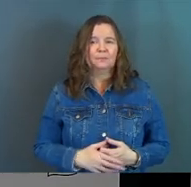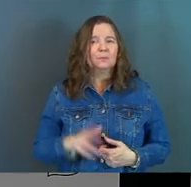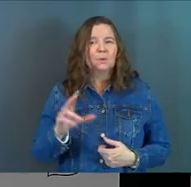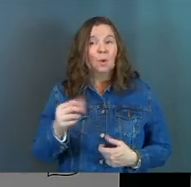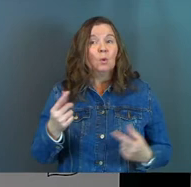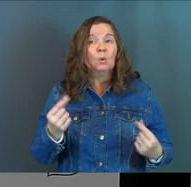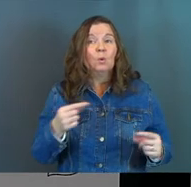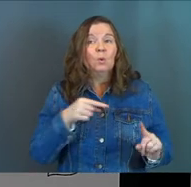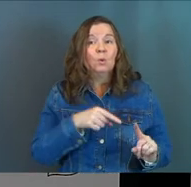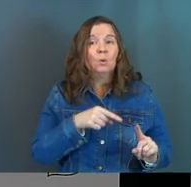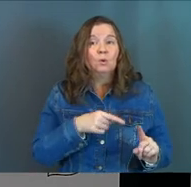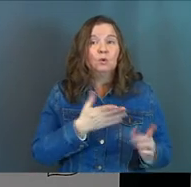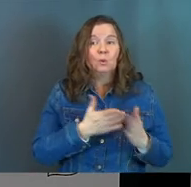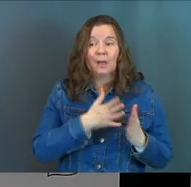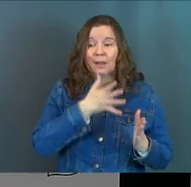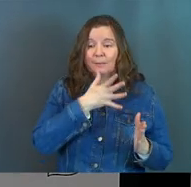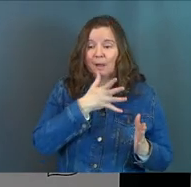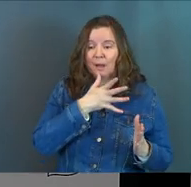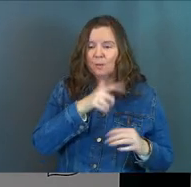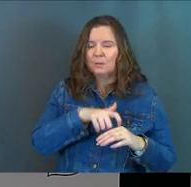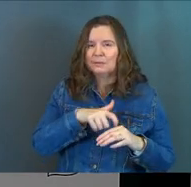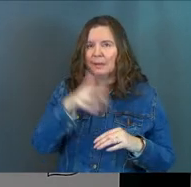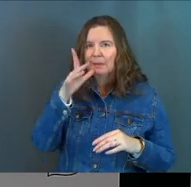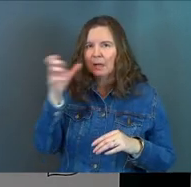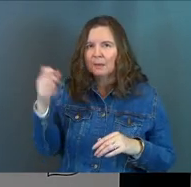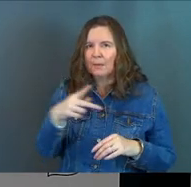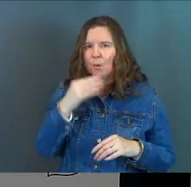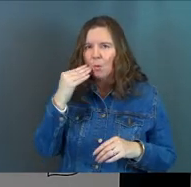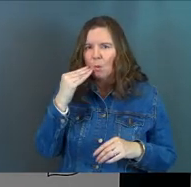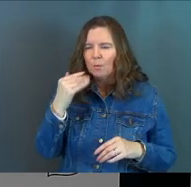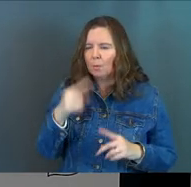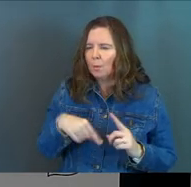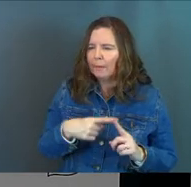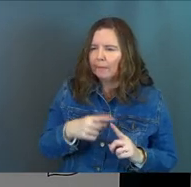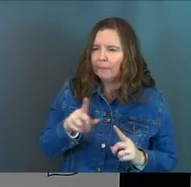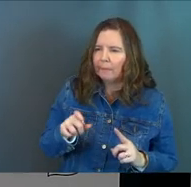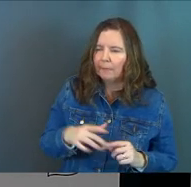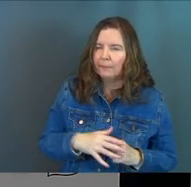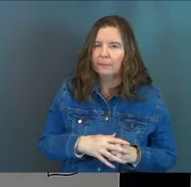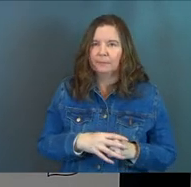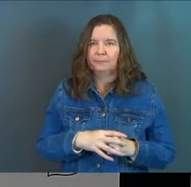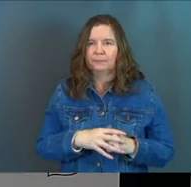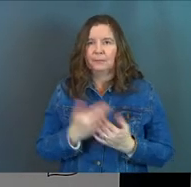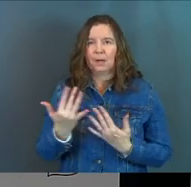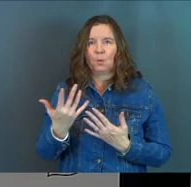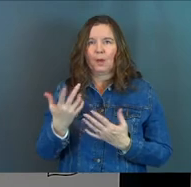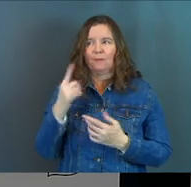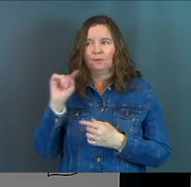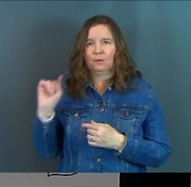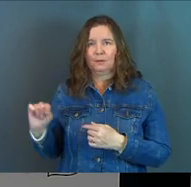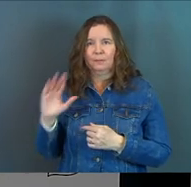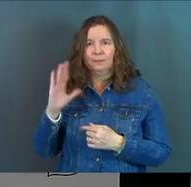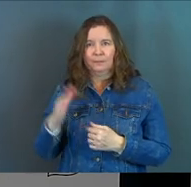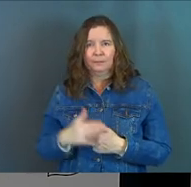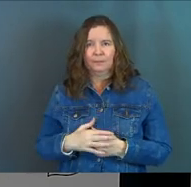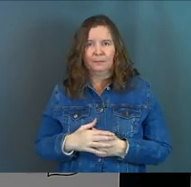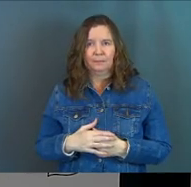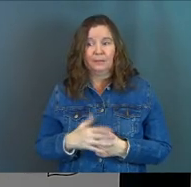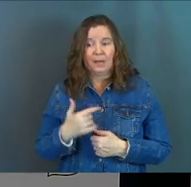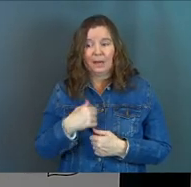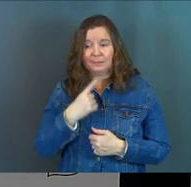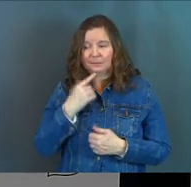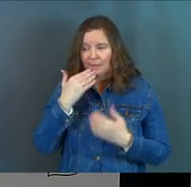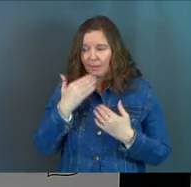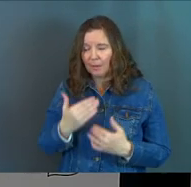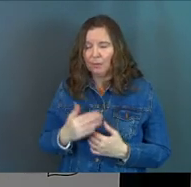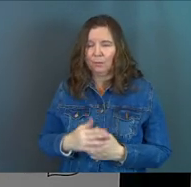No, what you're going to do is you're going to ask Mom, what time's he going to be home tonight? I'm going to wait up for him. And I'm going to